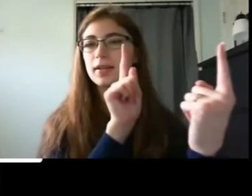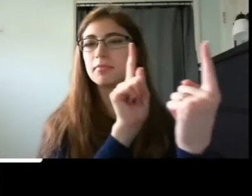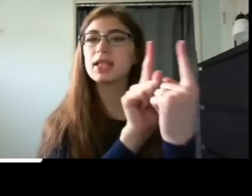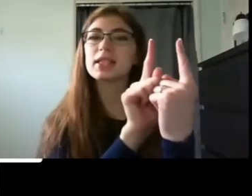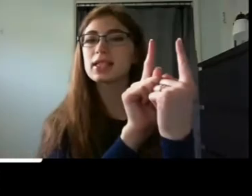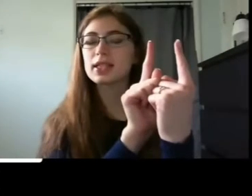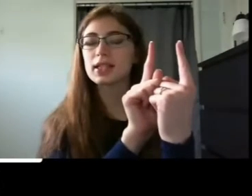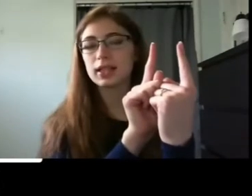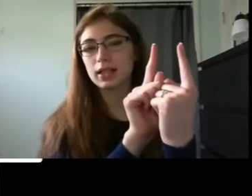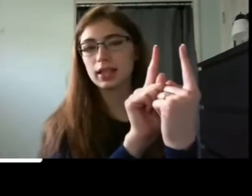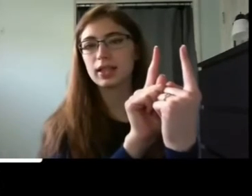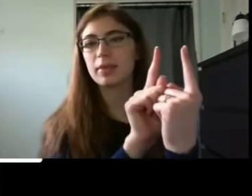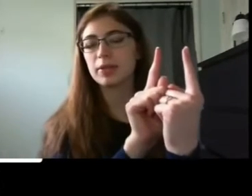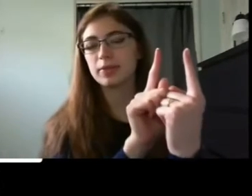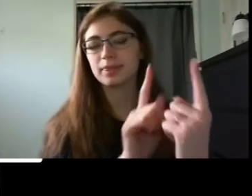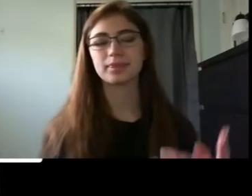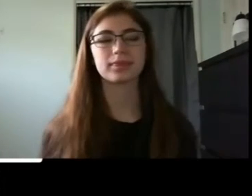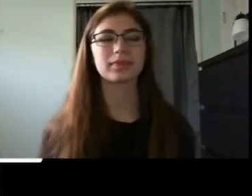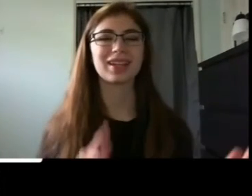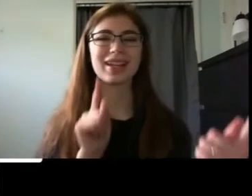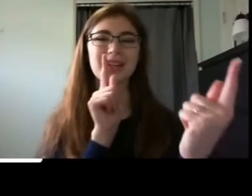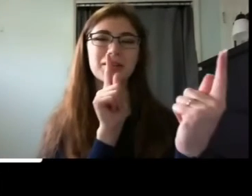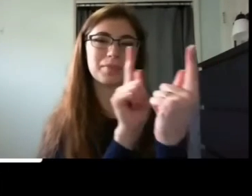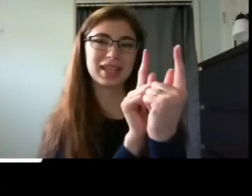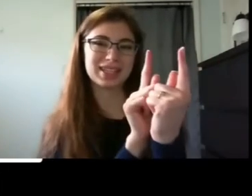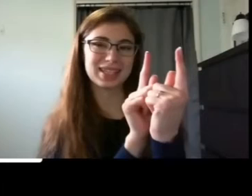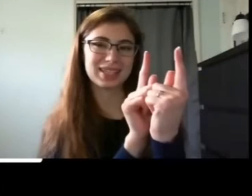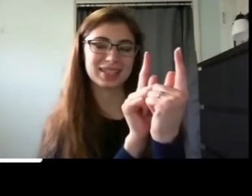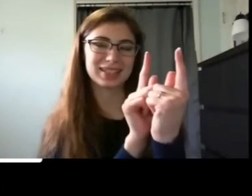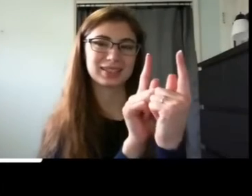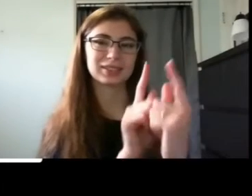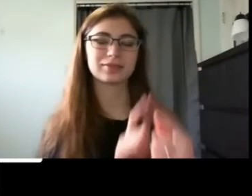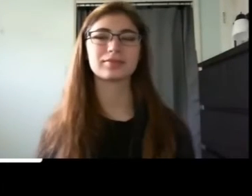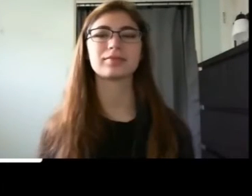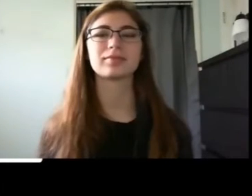they meet in the middle. Meet.